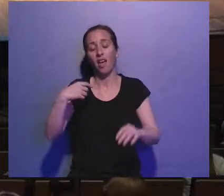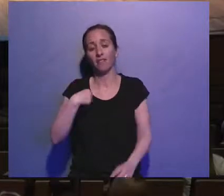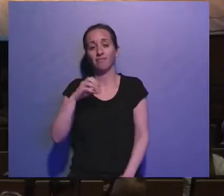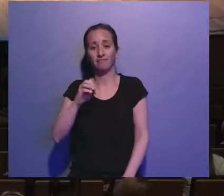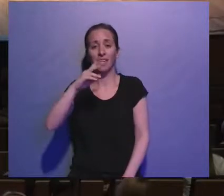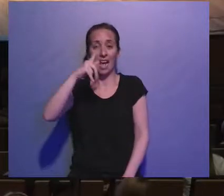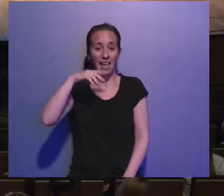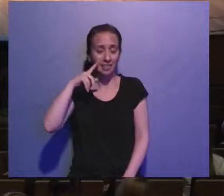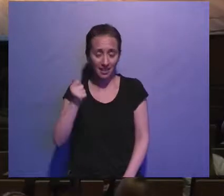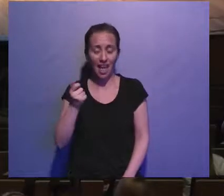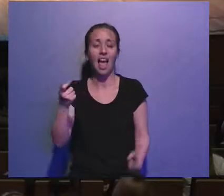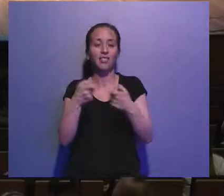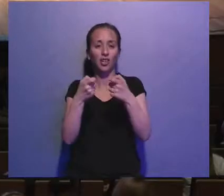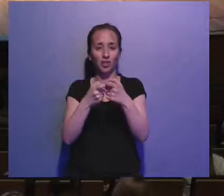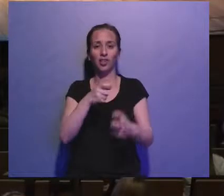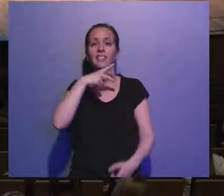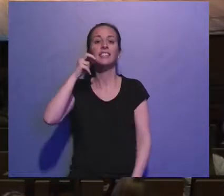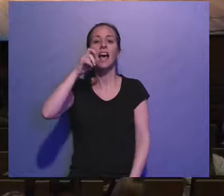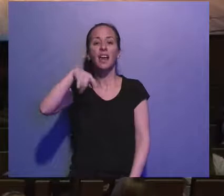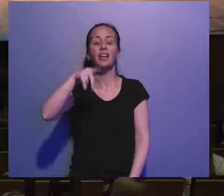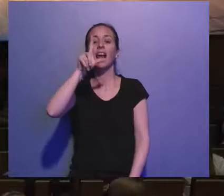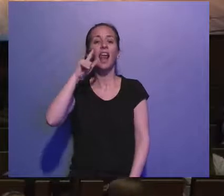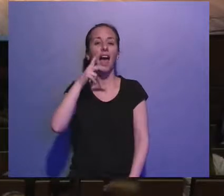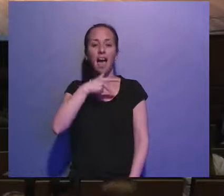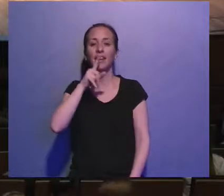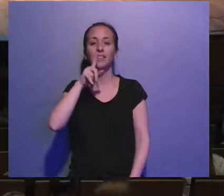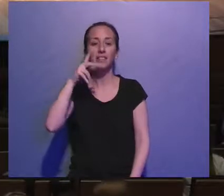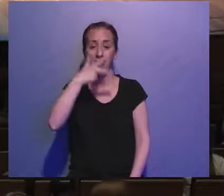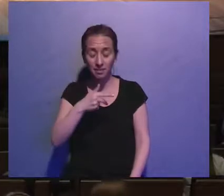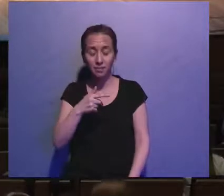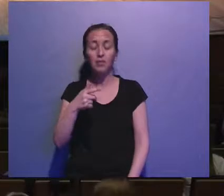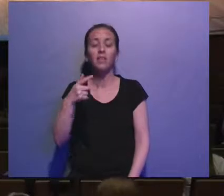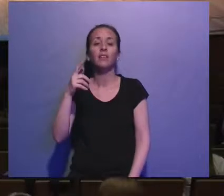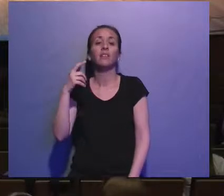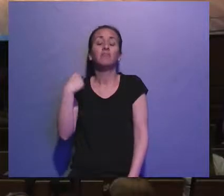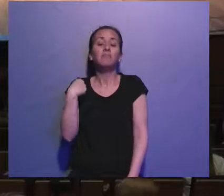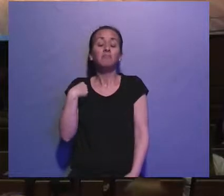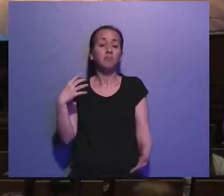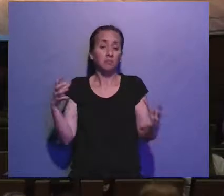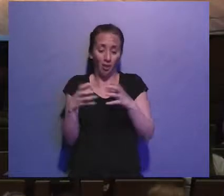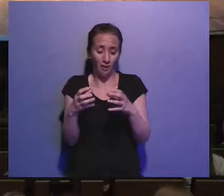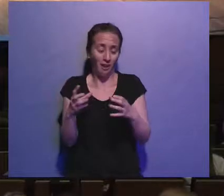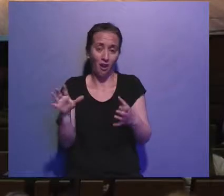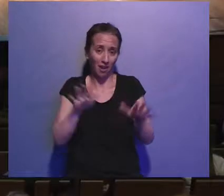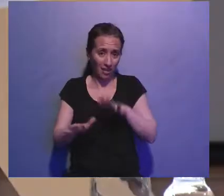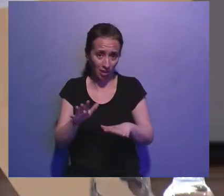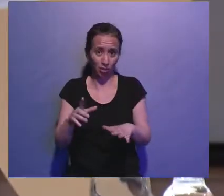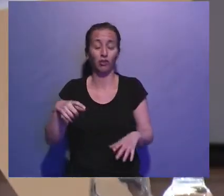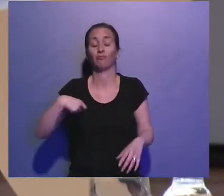Cities team, and our perspective as a civil society organization is likely a little bit